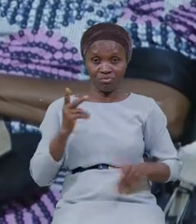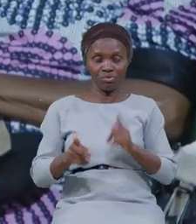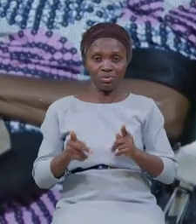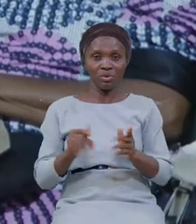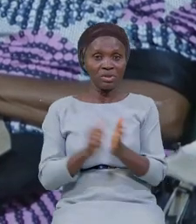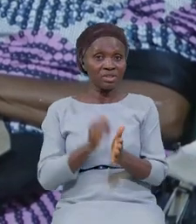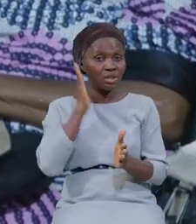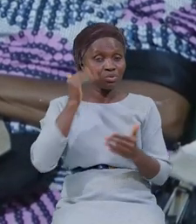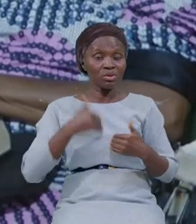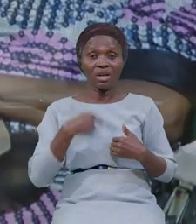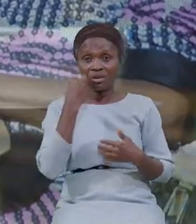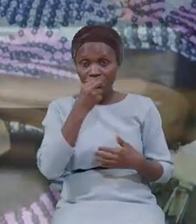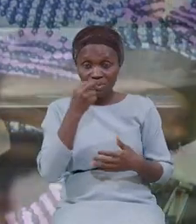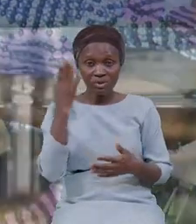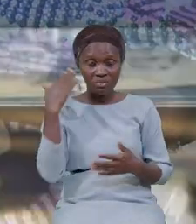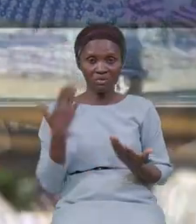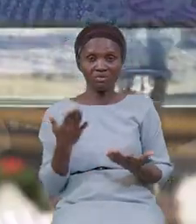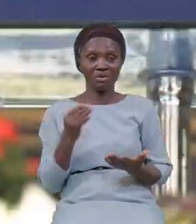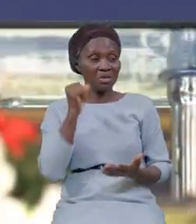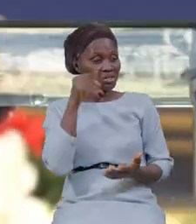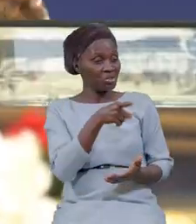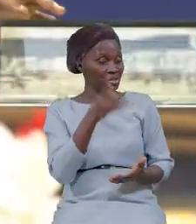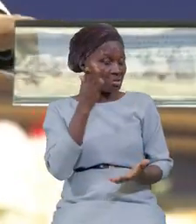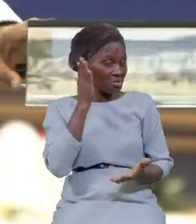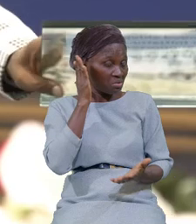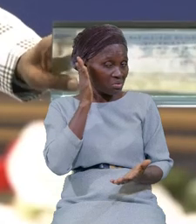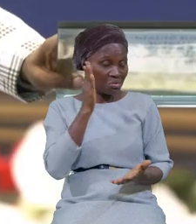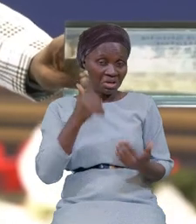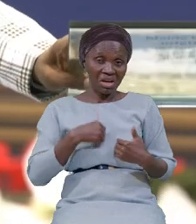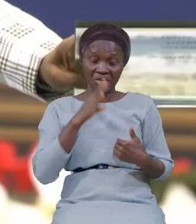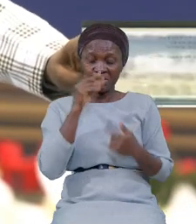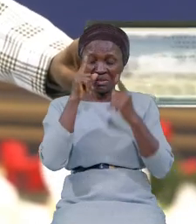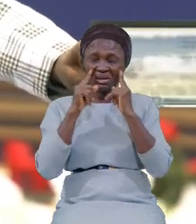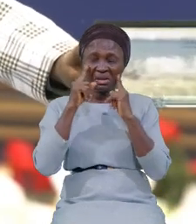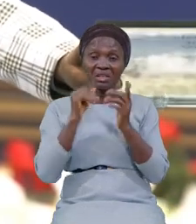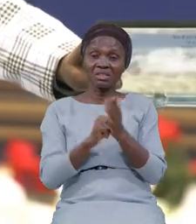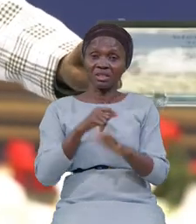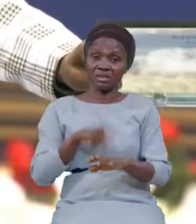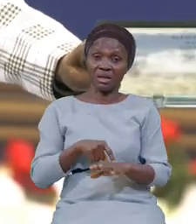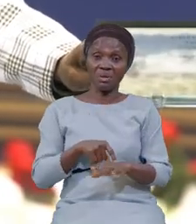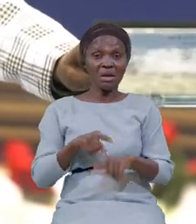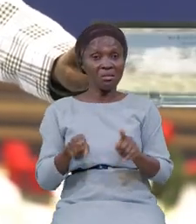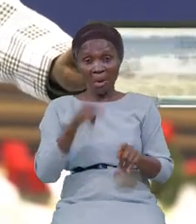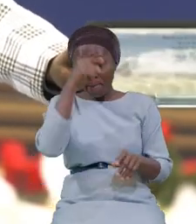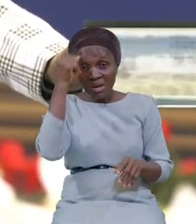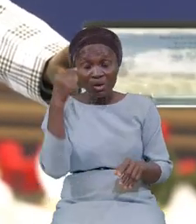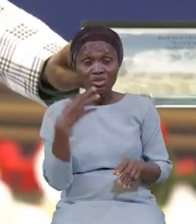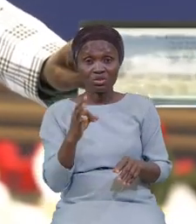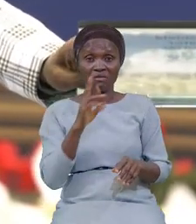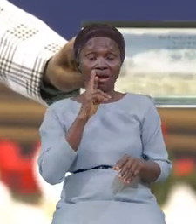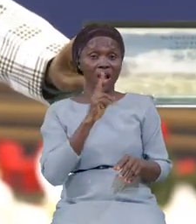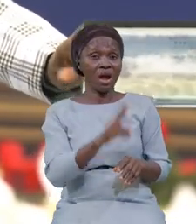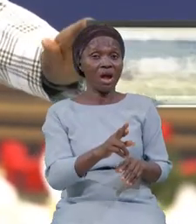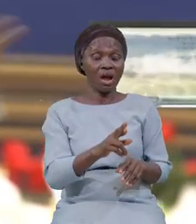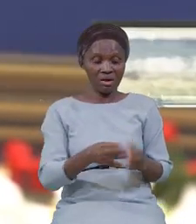have spoken, she could even have been crying at that time because of her brother,